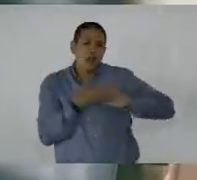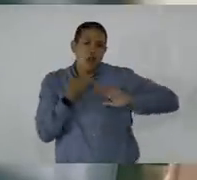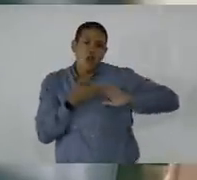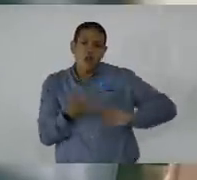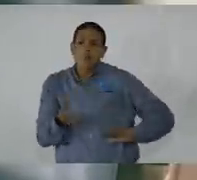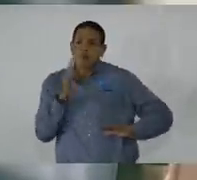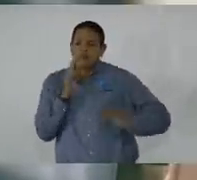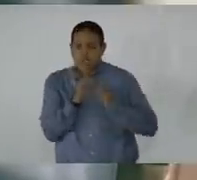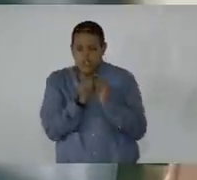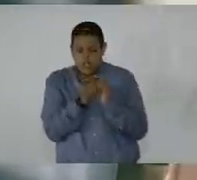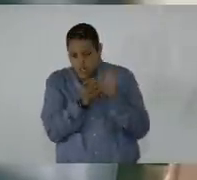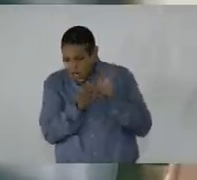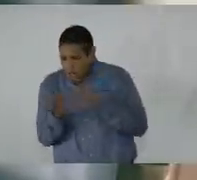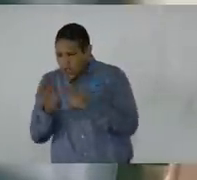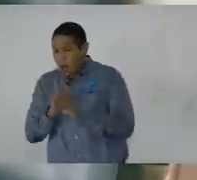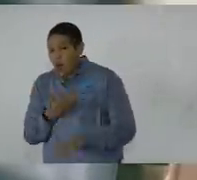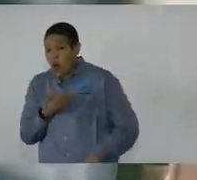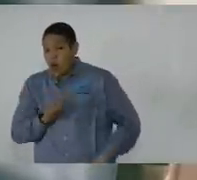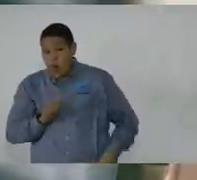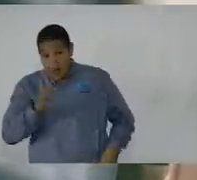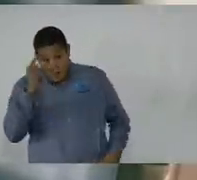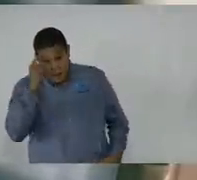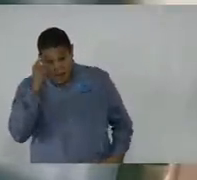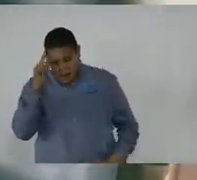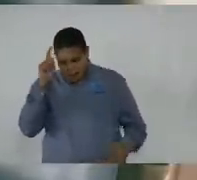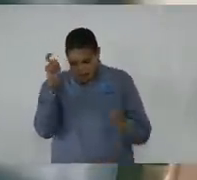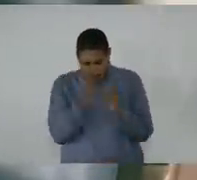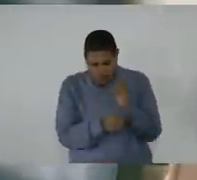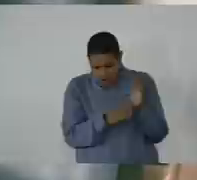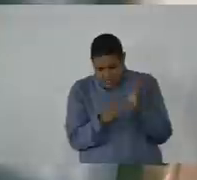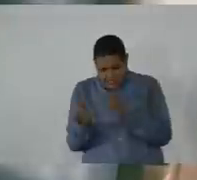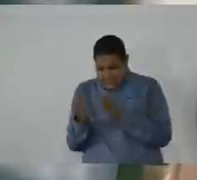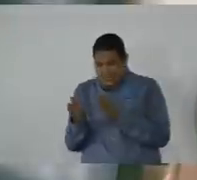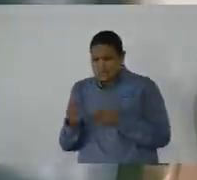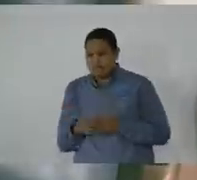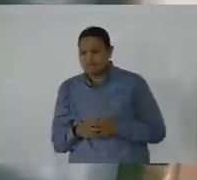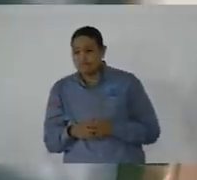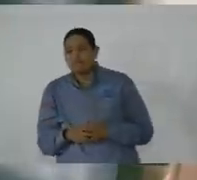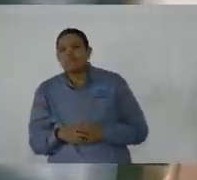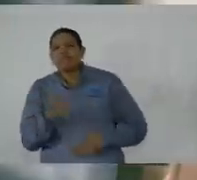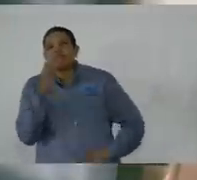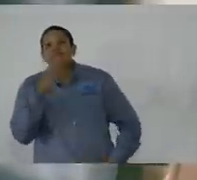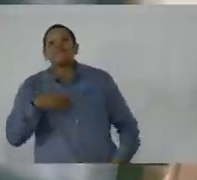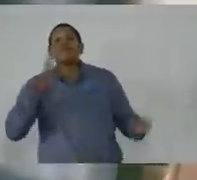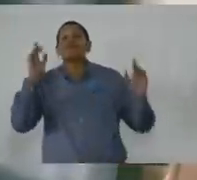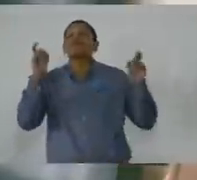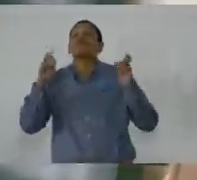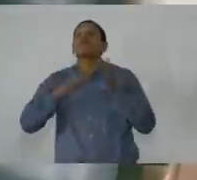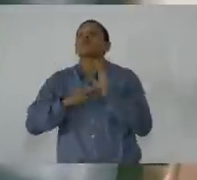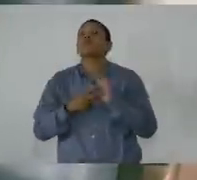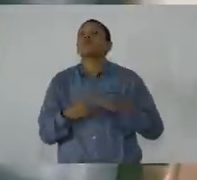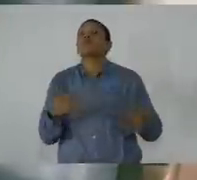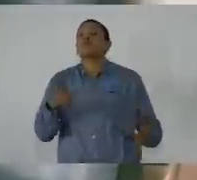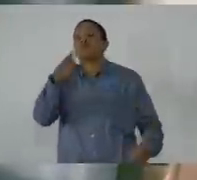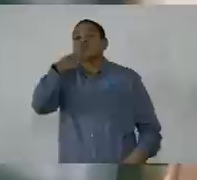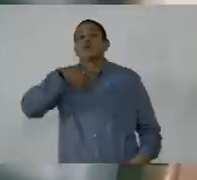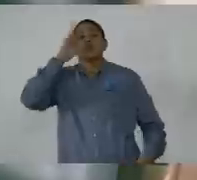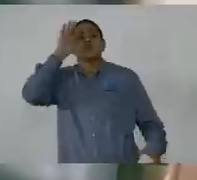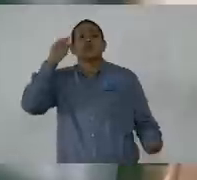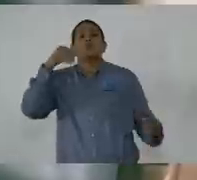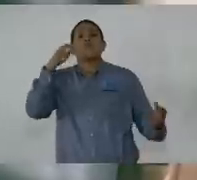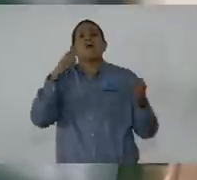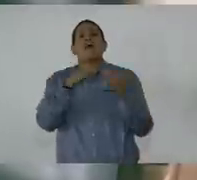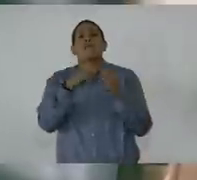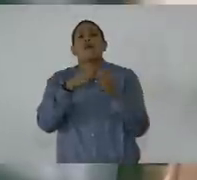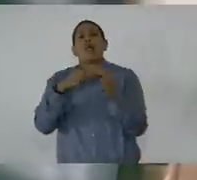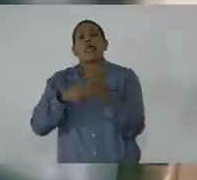resetting of our own mindset. Madam Speaker, it means then that we will be providing more